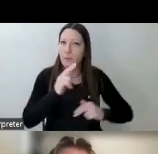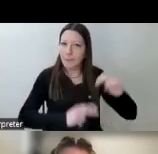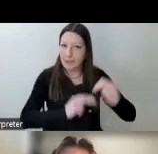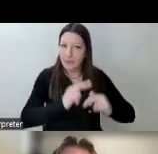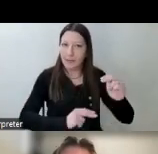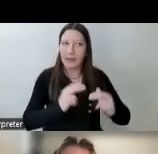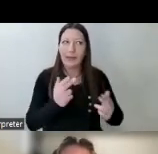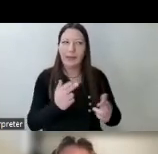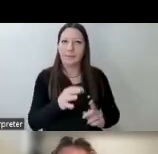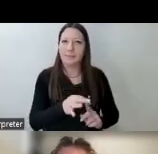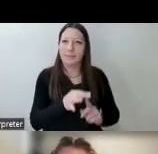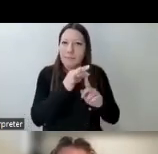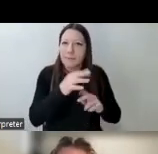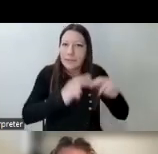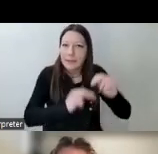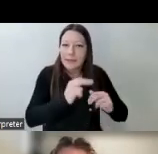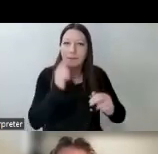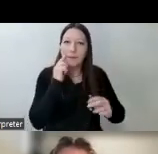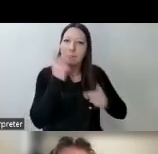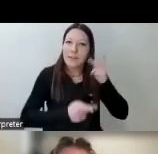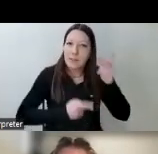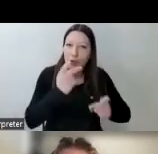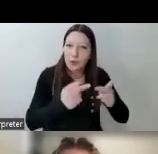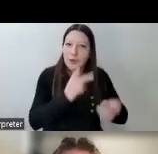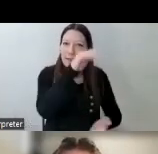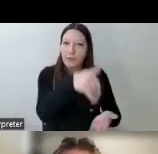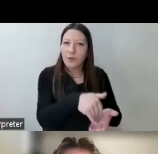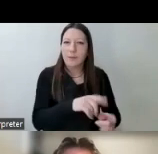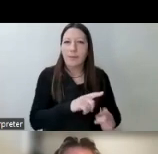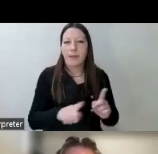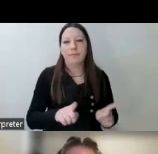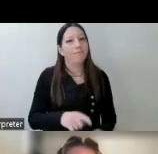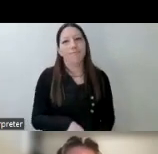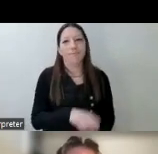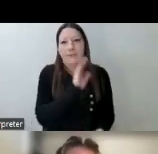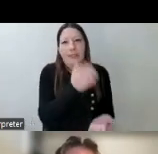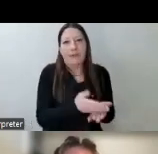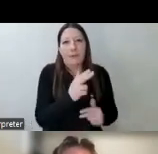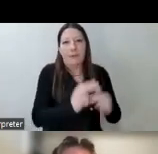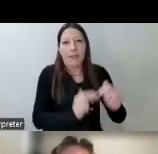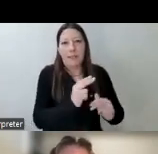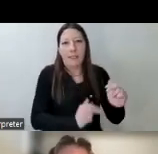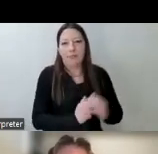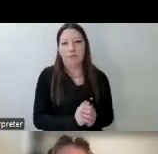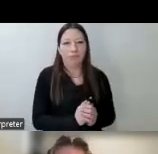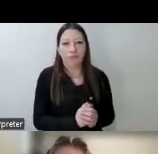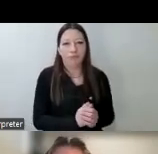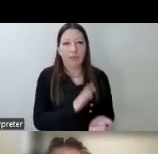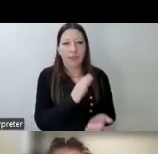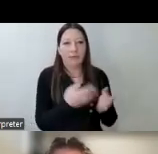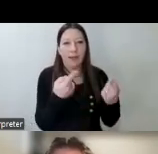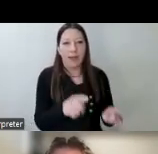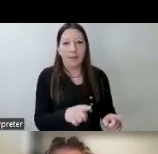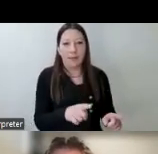space. These plans were never implemented, and like I said earlier, the space remains empty and is currently being used as a